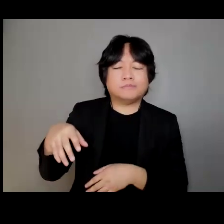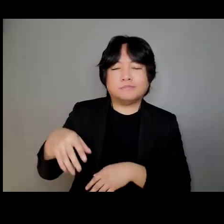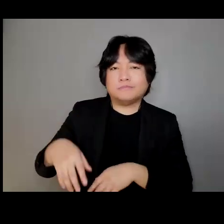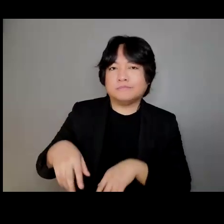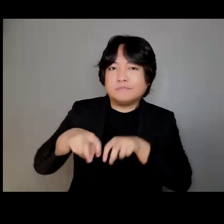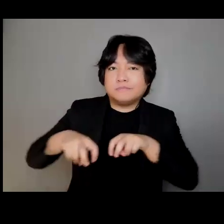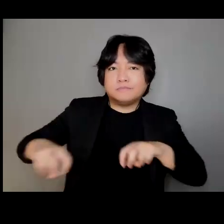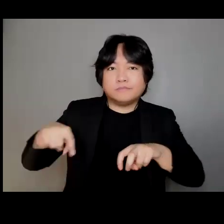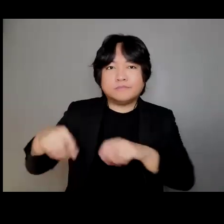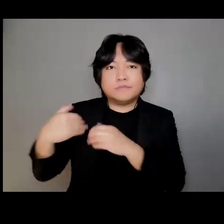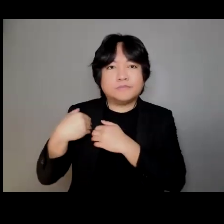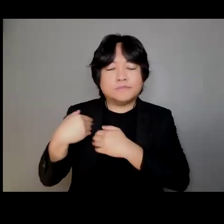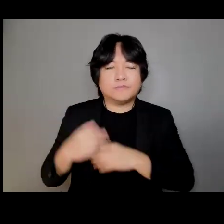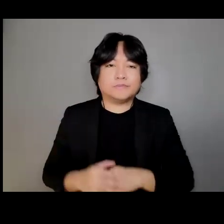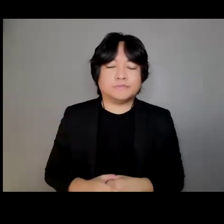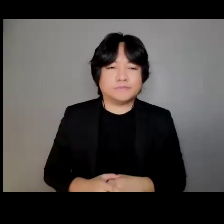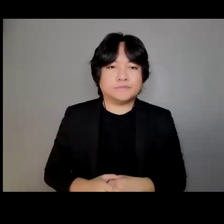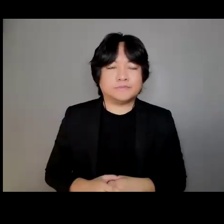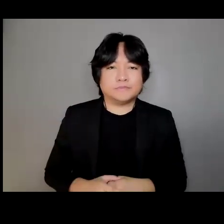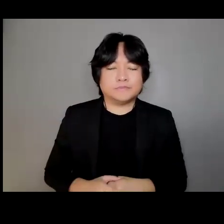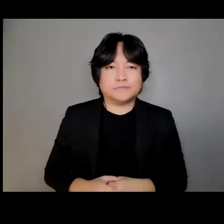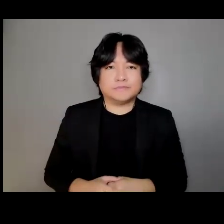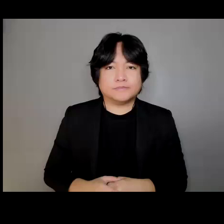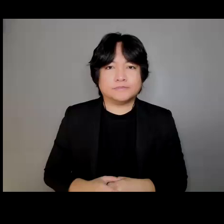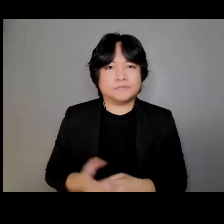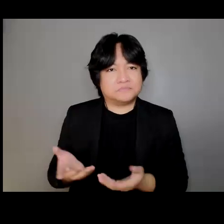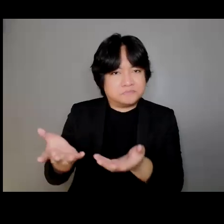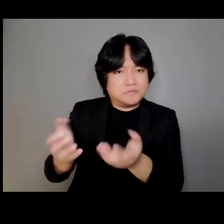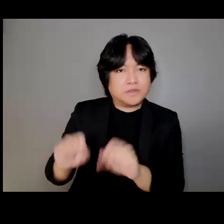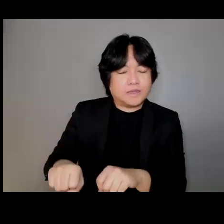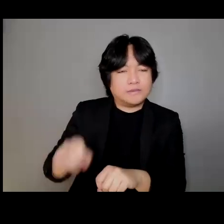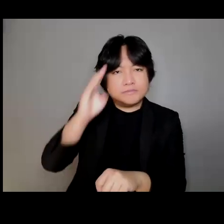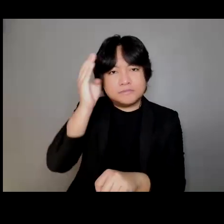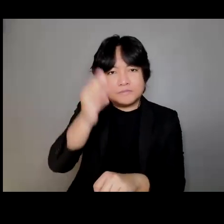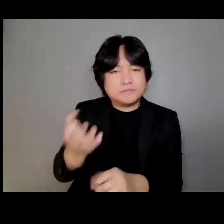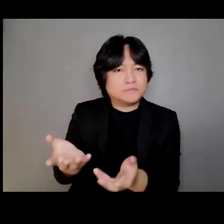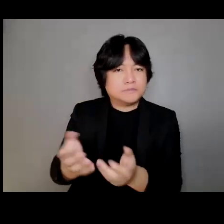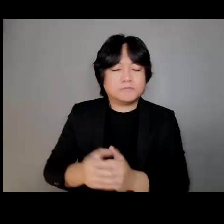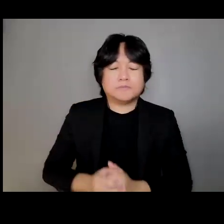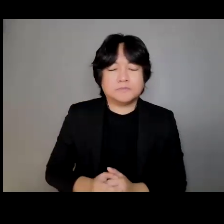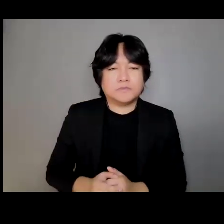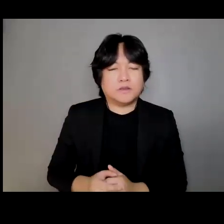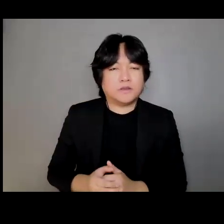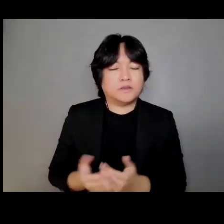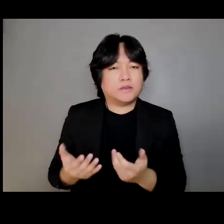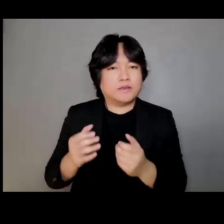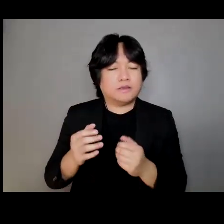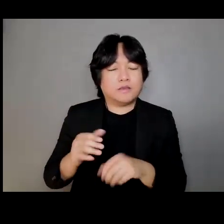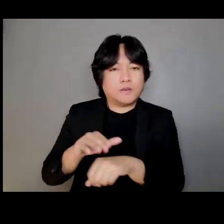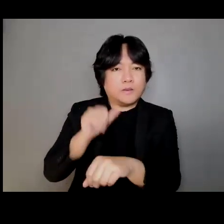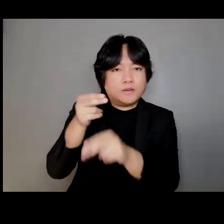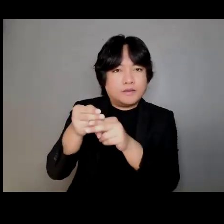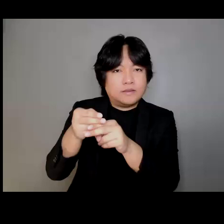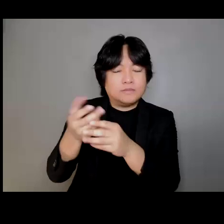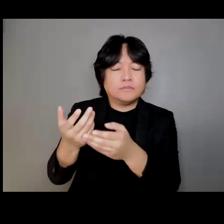So panelists, you can just wave hi and you can even open your mic and say hi when I call you, no? So siguro by